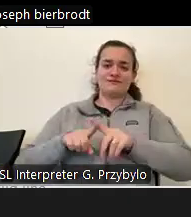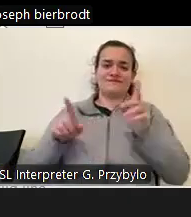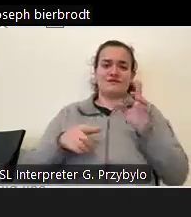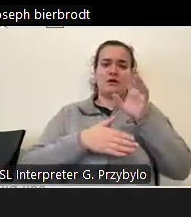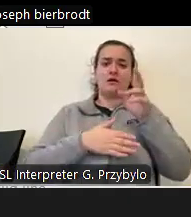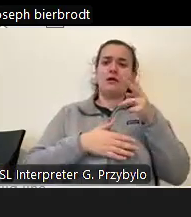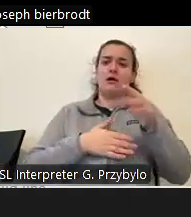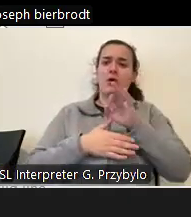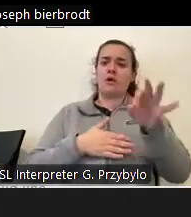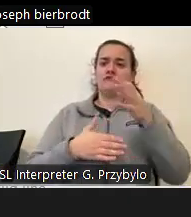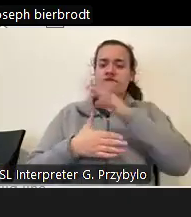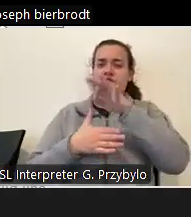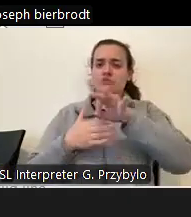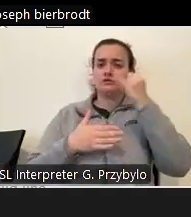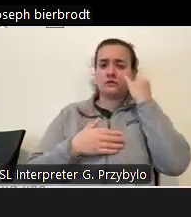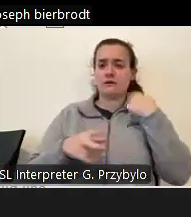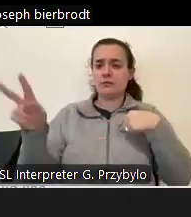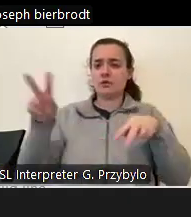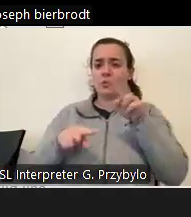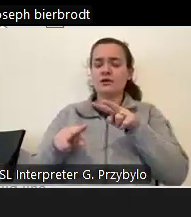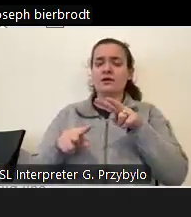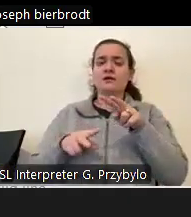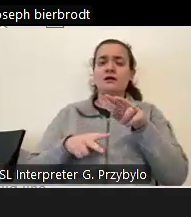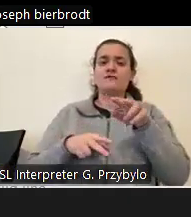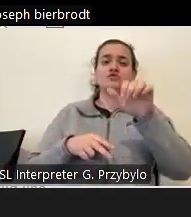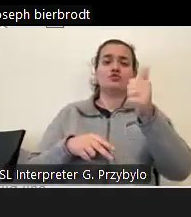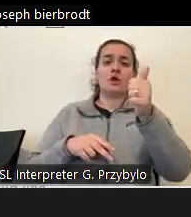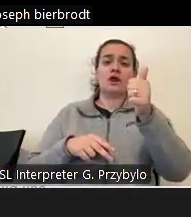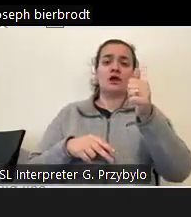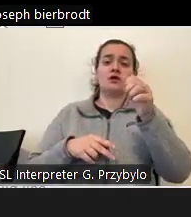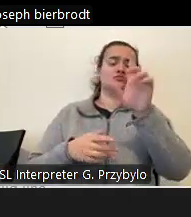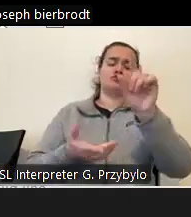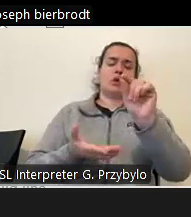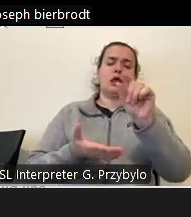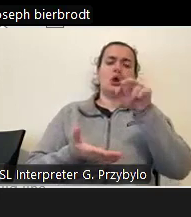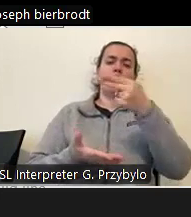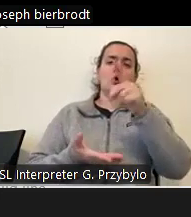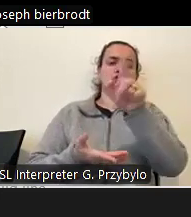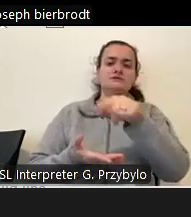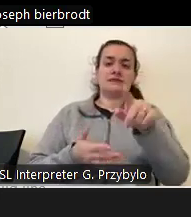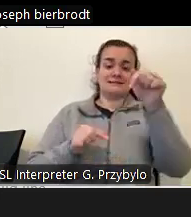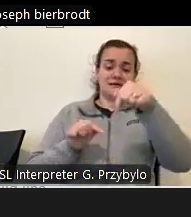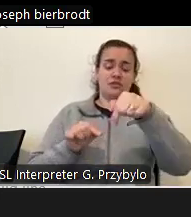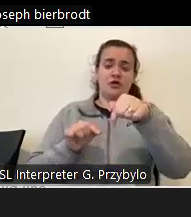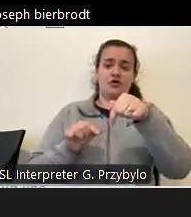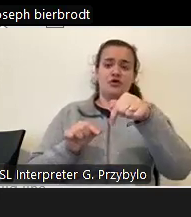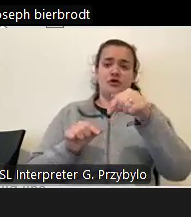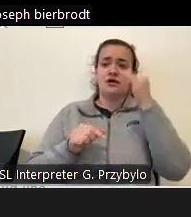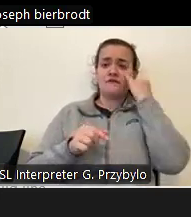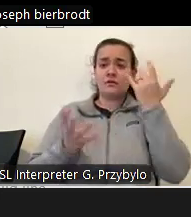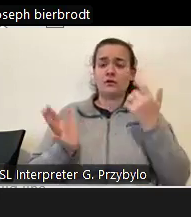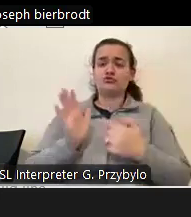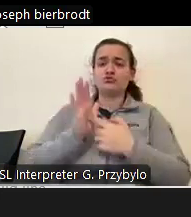trying to look at a cutoff frequency of, say, 20 hertz, that's down here. And if I want to show an upper